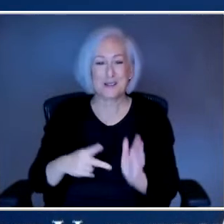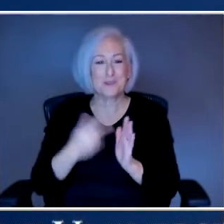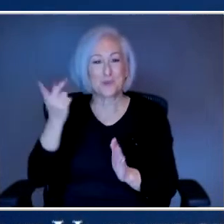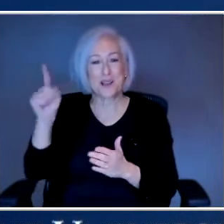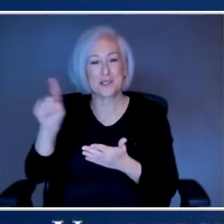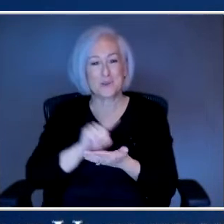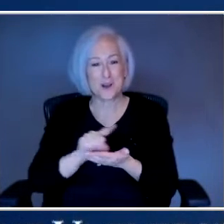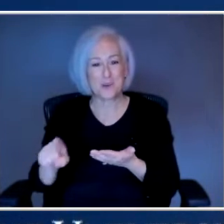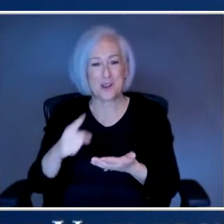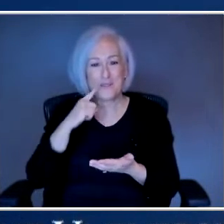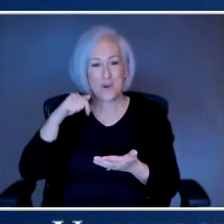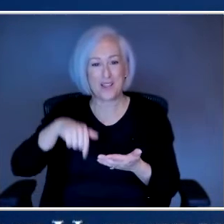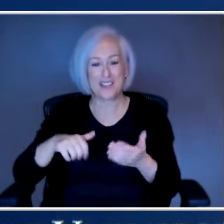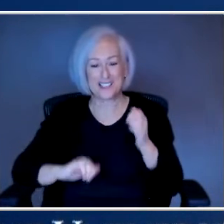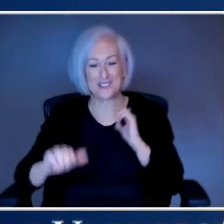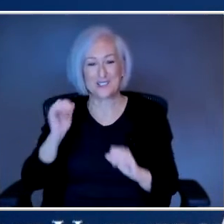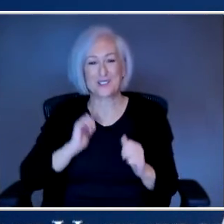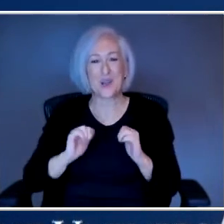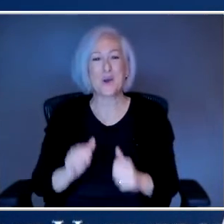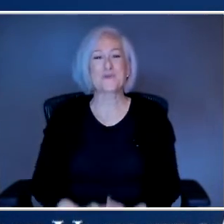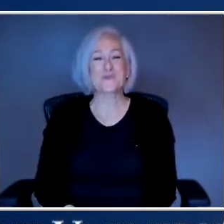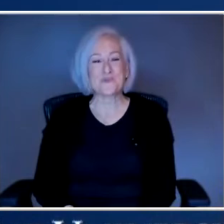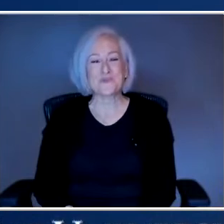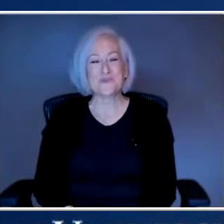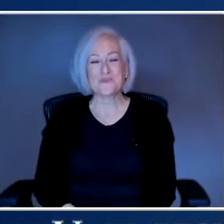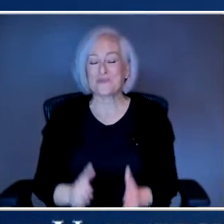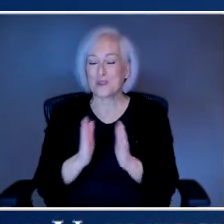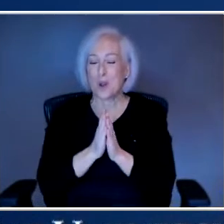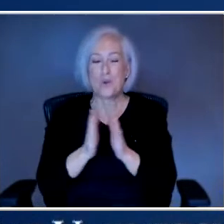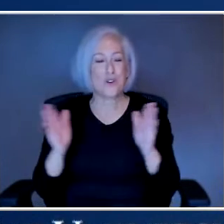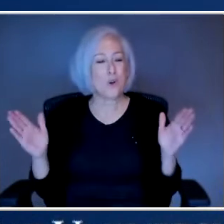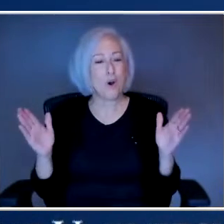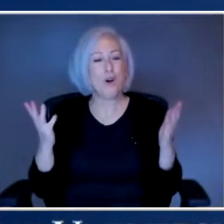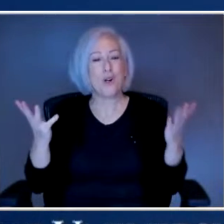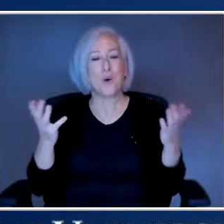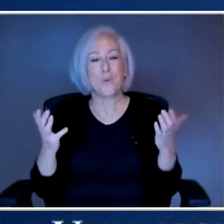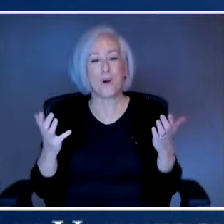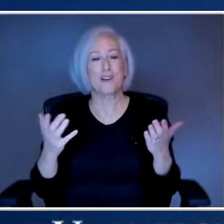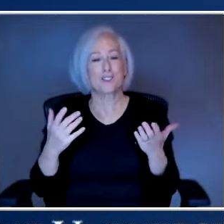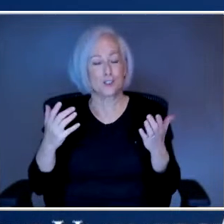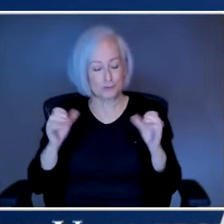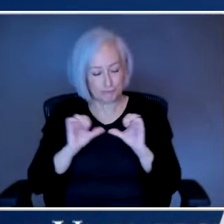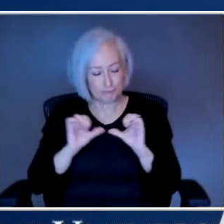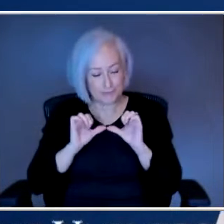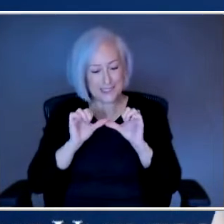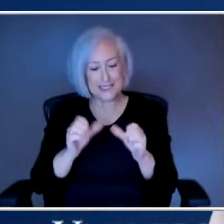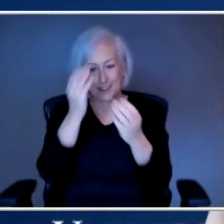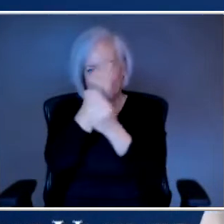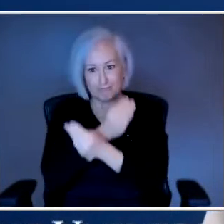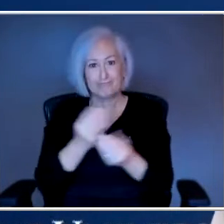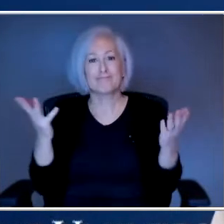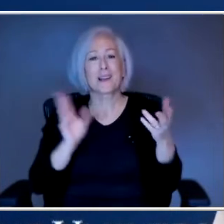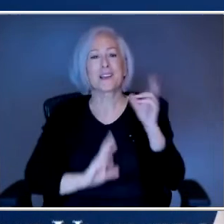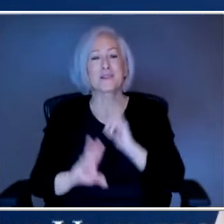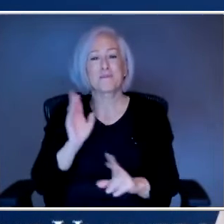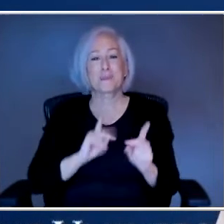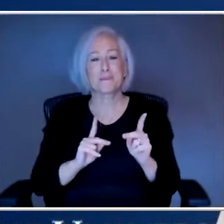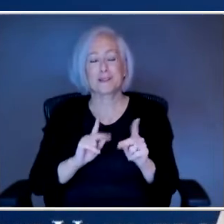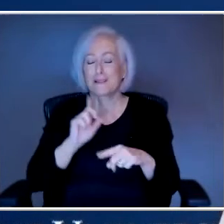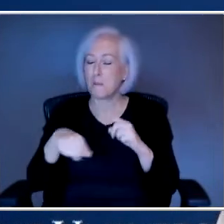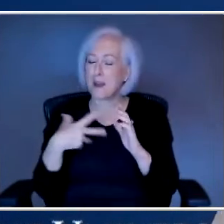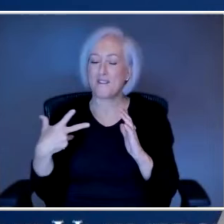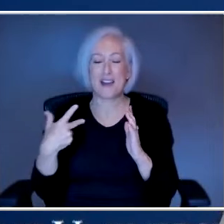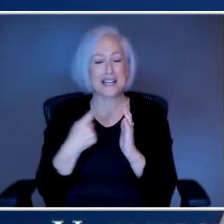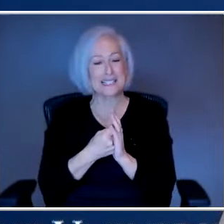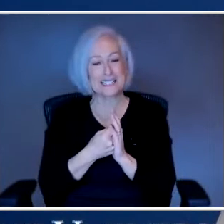the show. So, but overall, want to continue to endorse and give that message out about vaccines. Vaccines